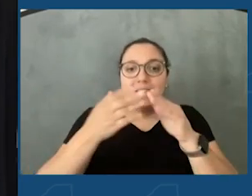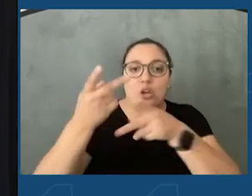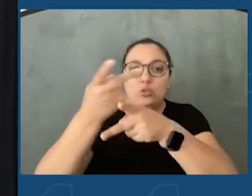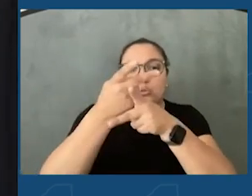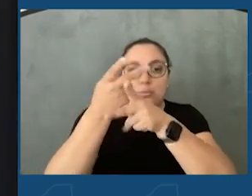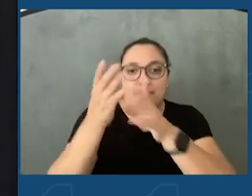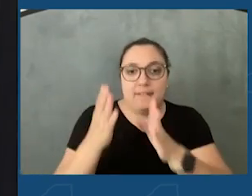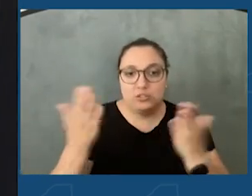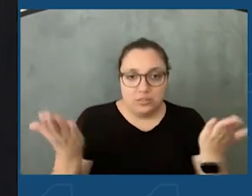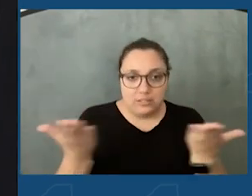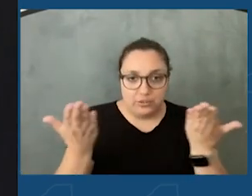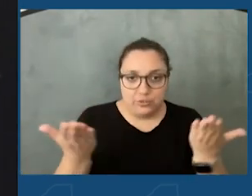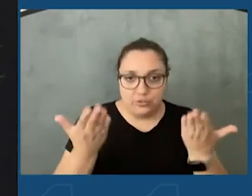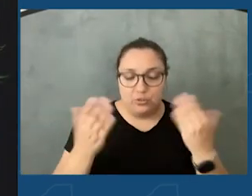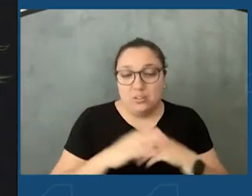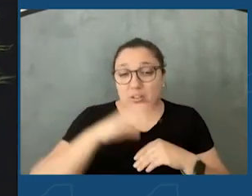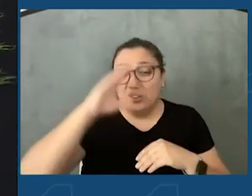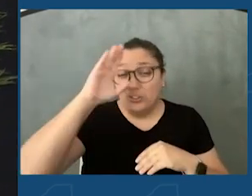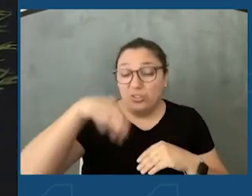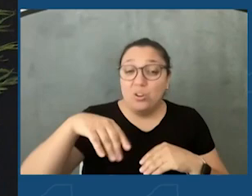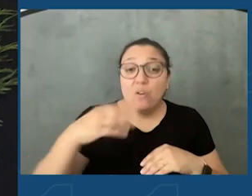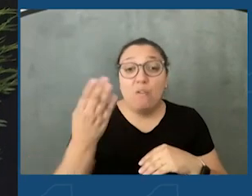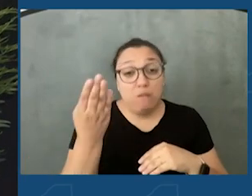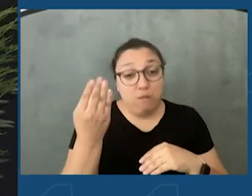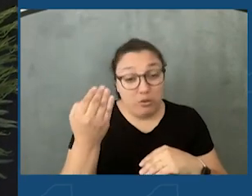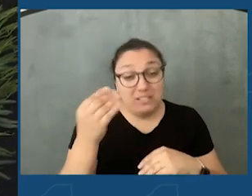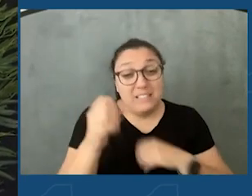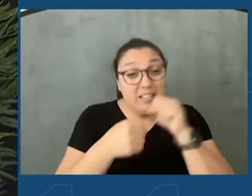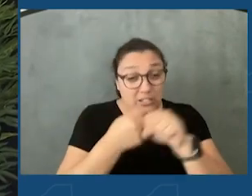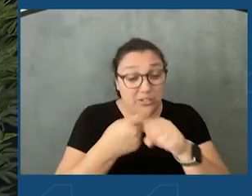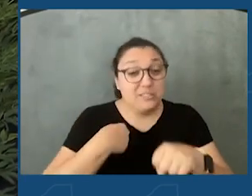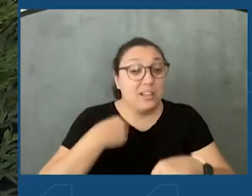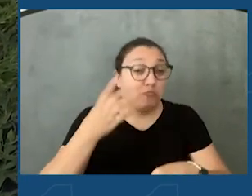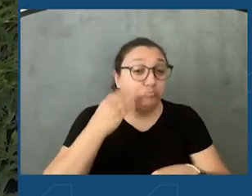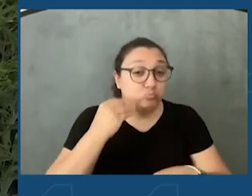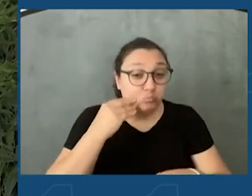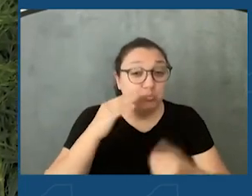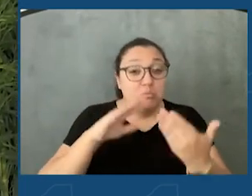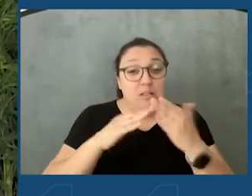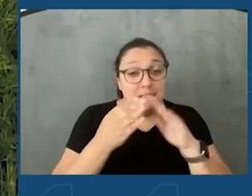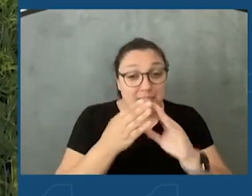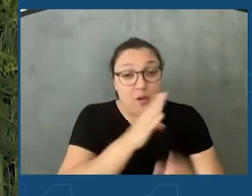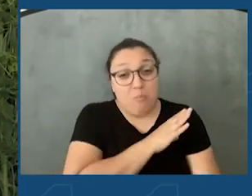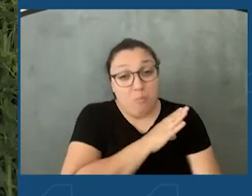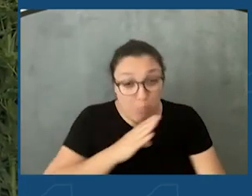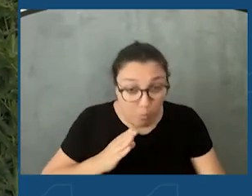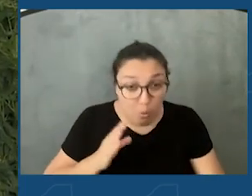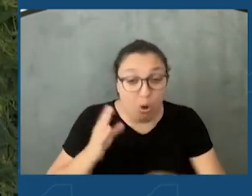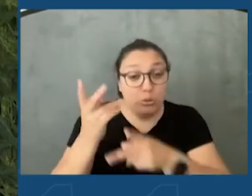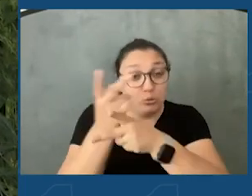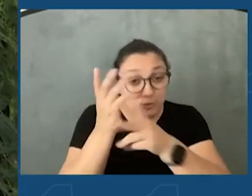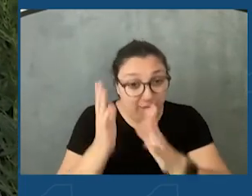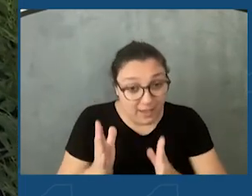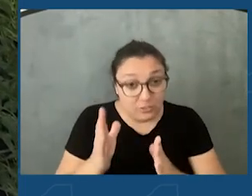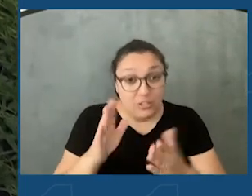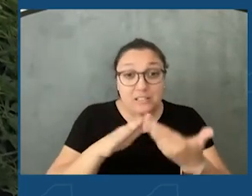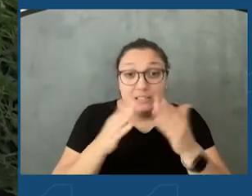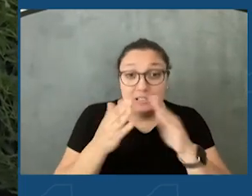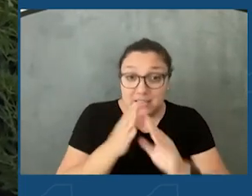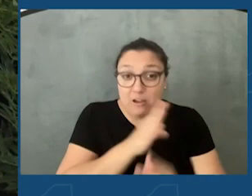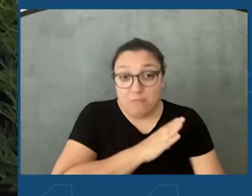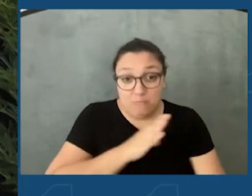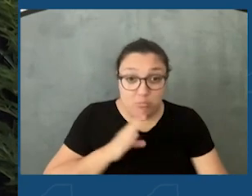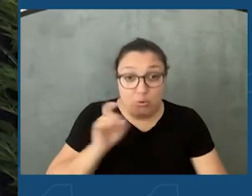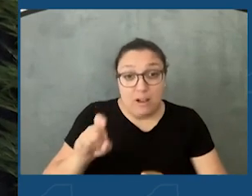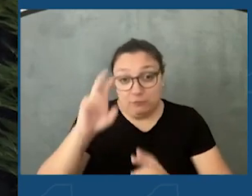You know, I spent 14 years on a town board, so it's all about the supervisor and the council members. We got to give them all the respect, and also all the members